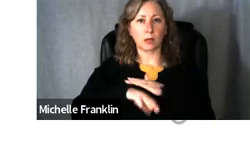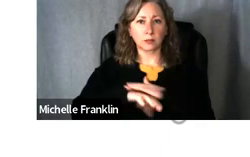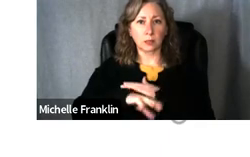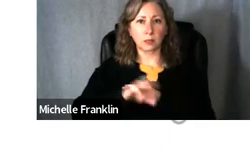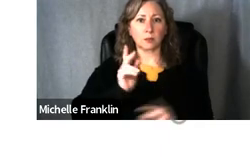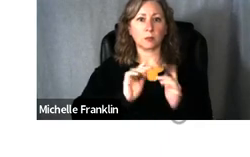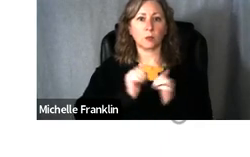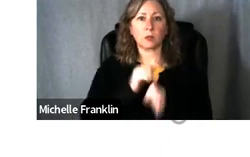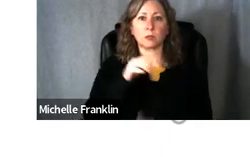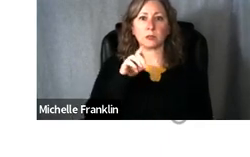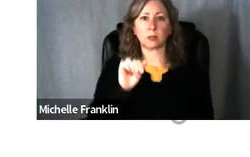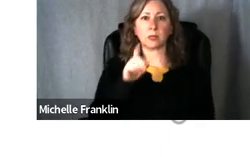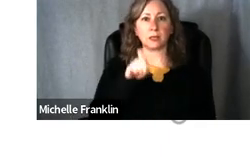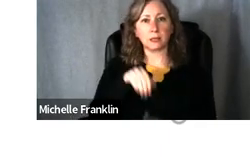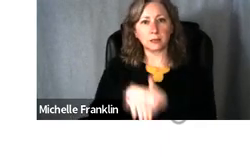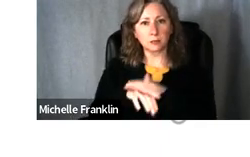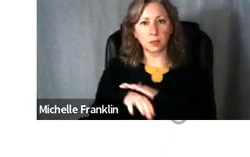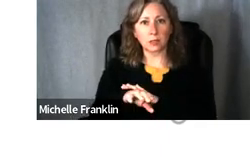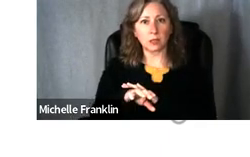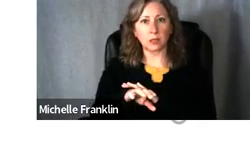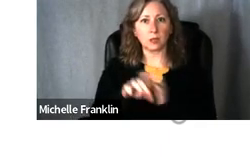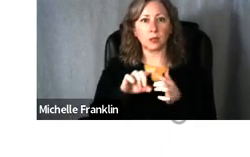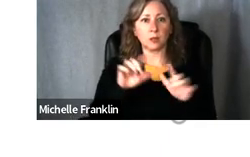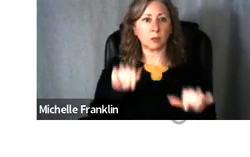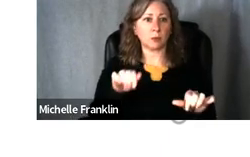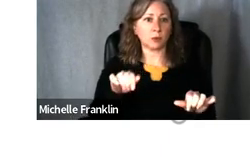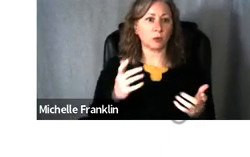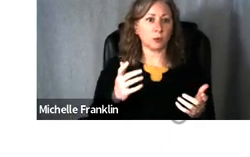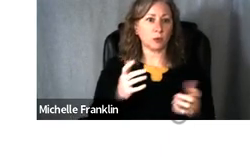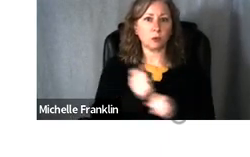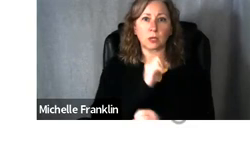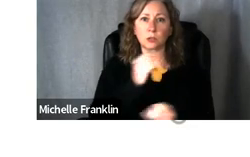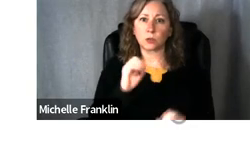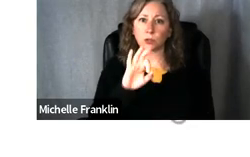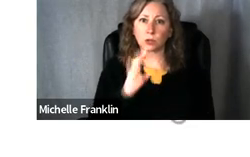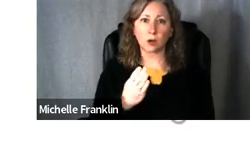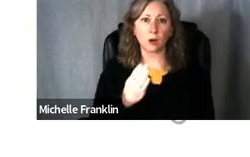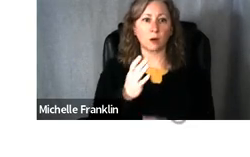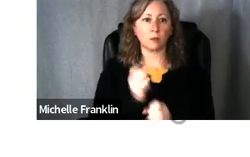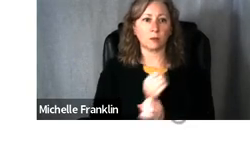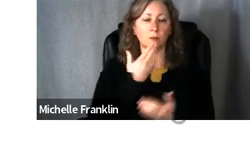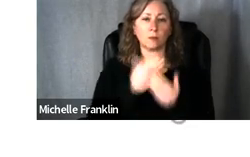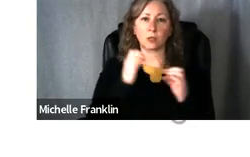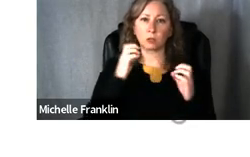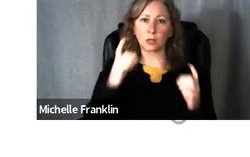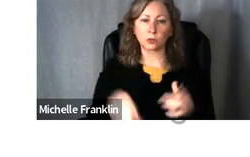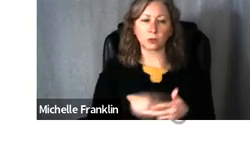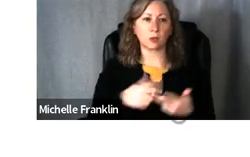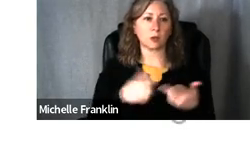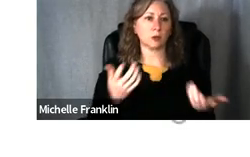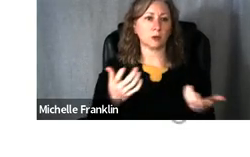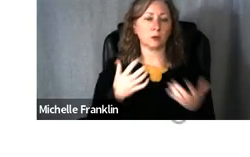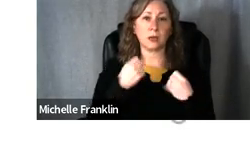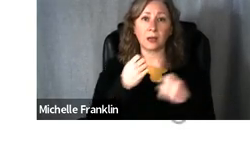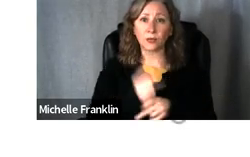with disabilities need accessibility in order to, you know, land jobs and get better education and, you know,